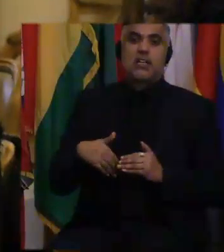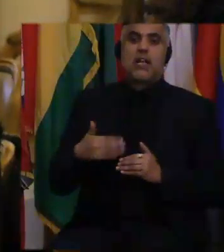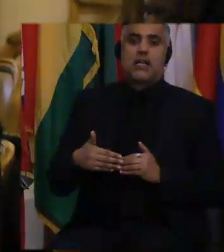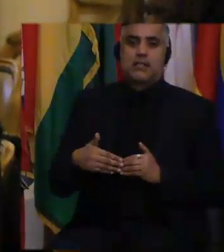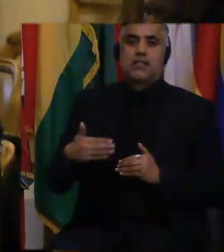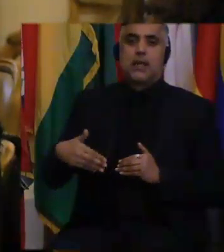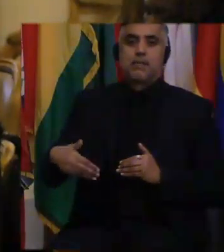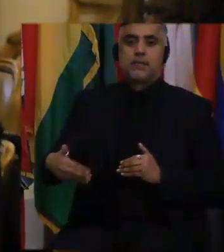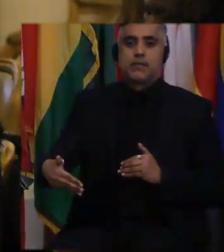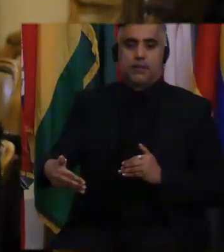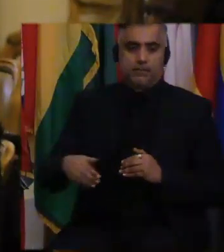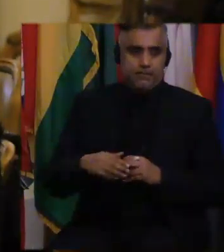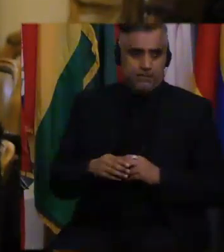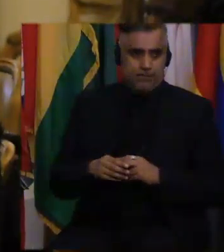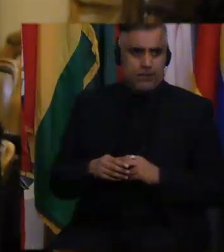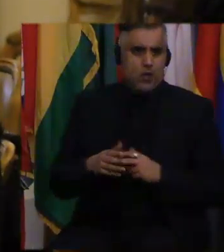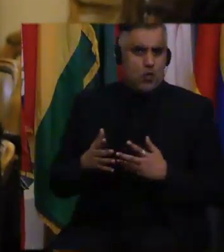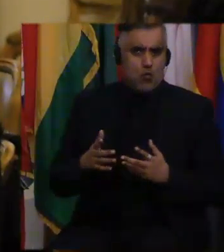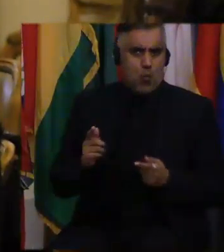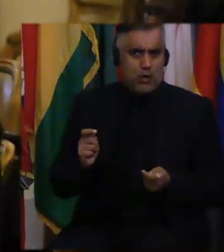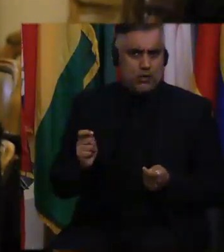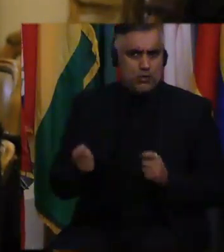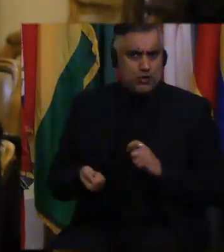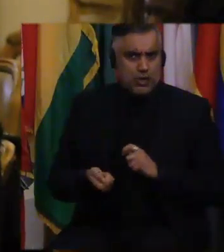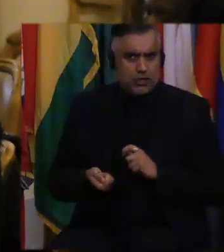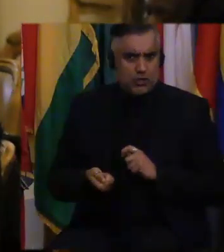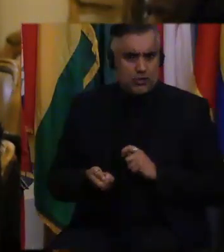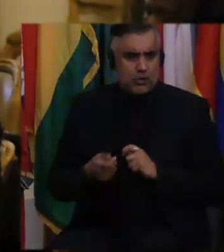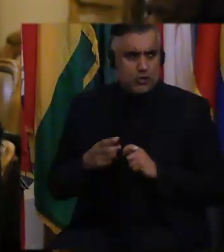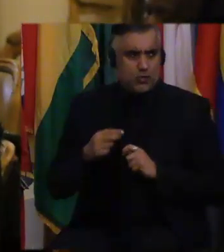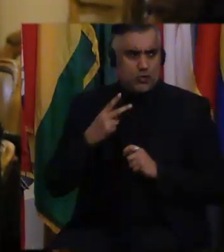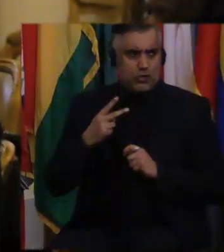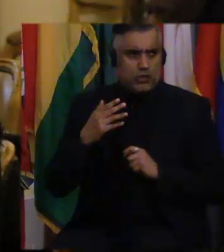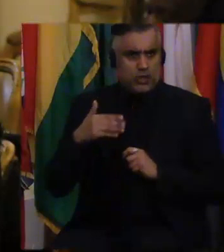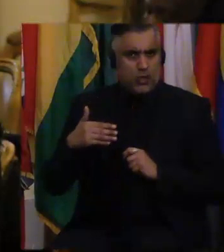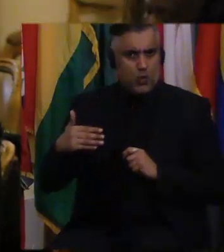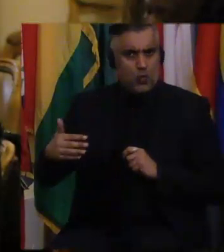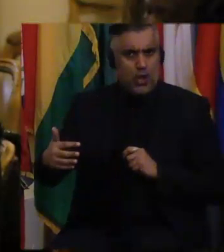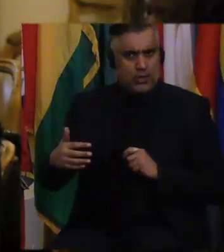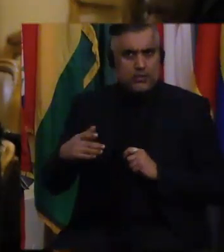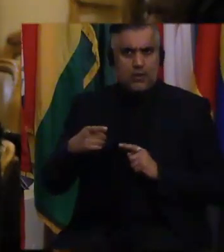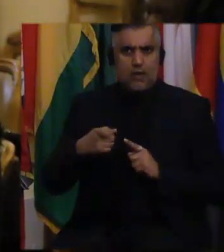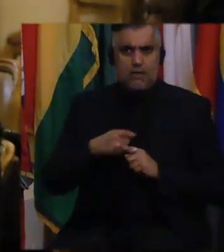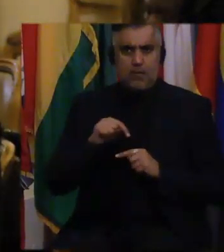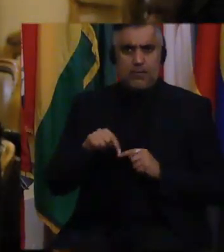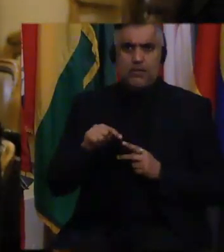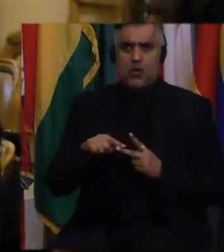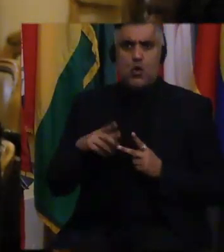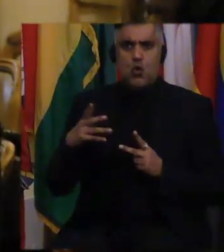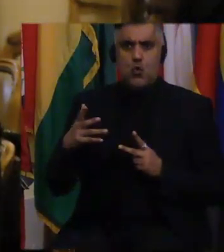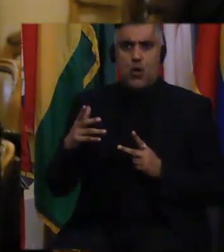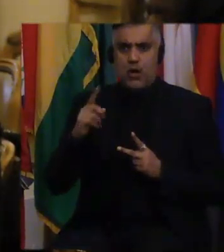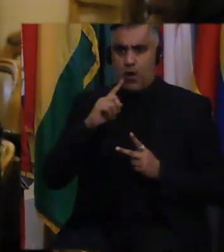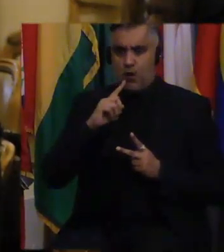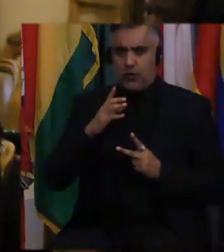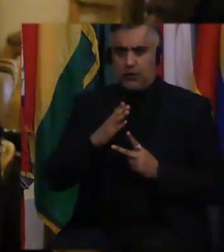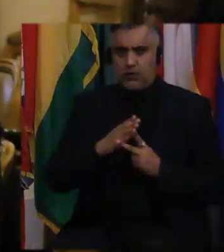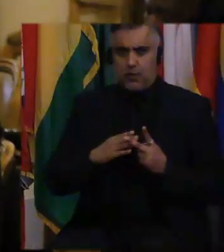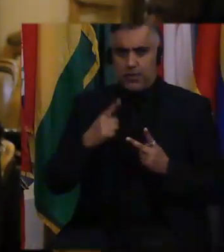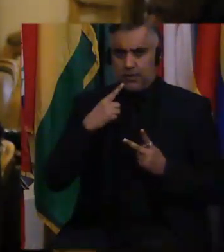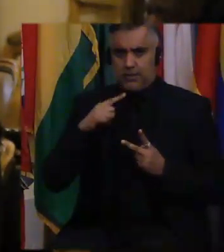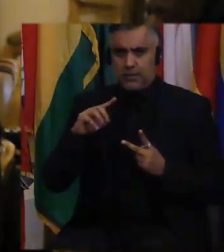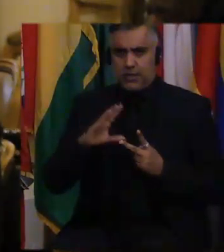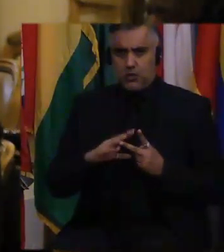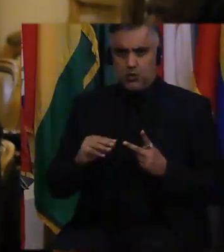steps. What change do you see on the horizon resulting from this? What are some of the